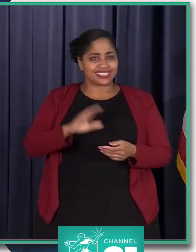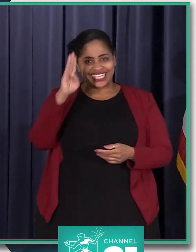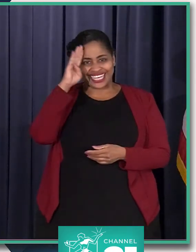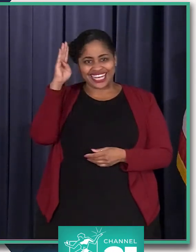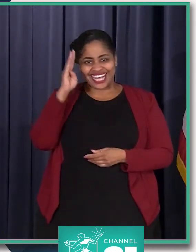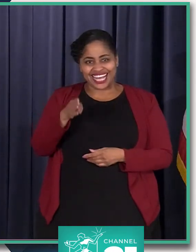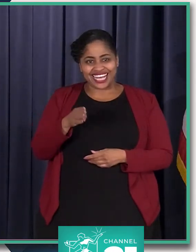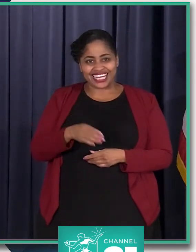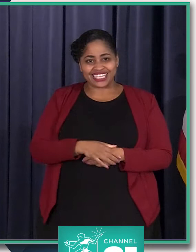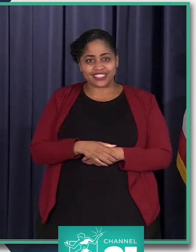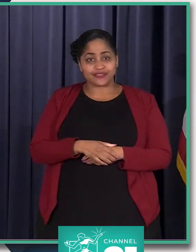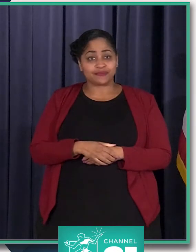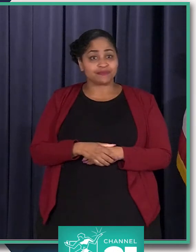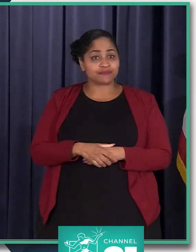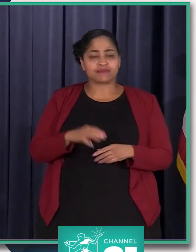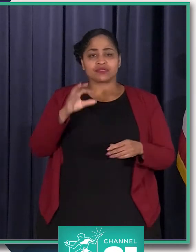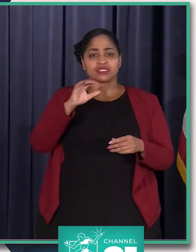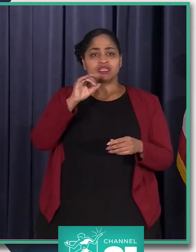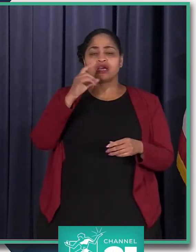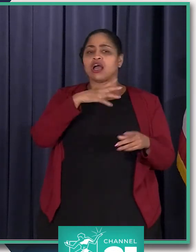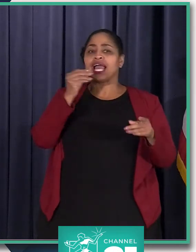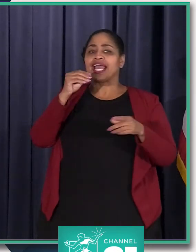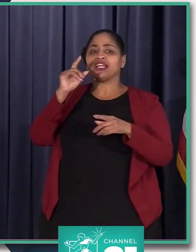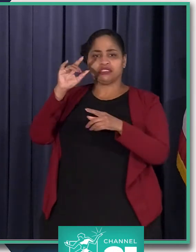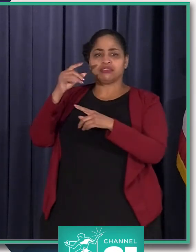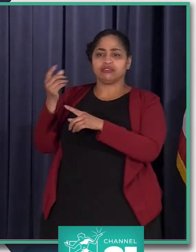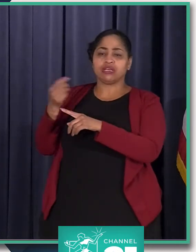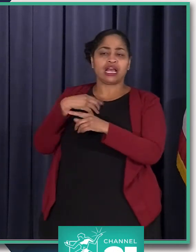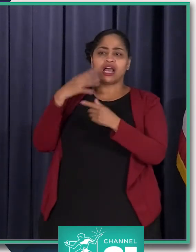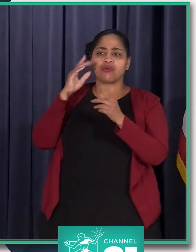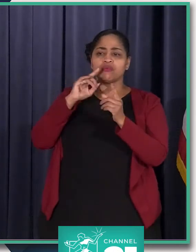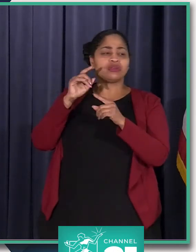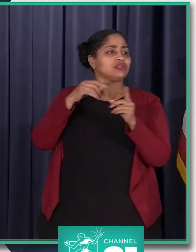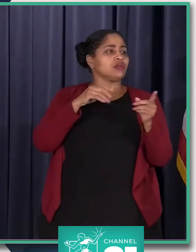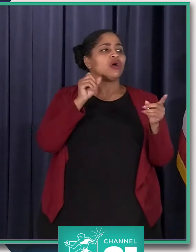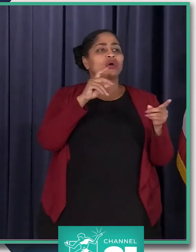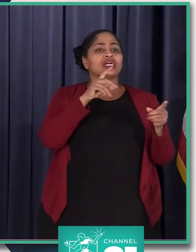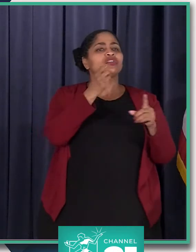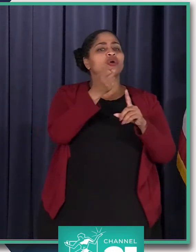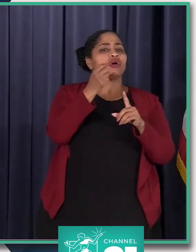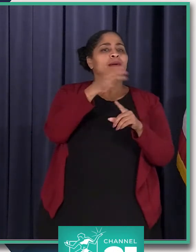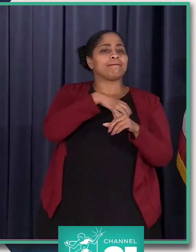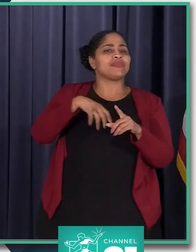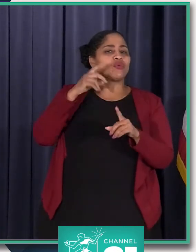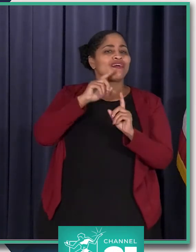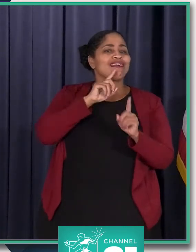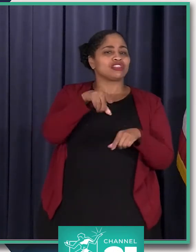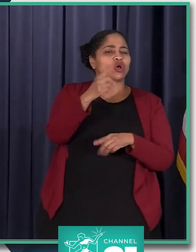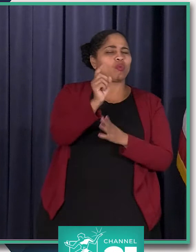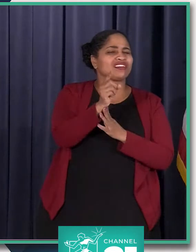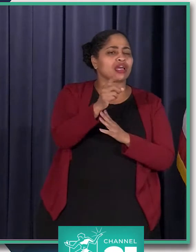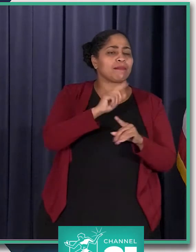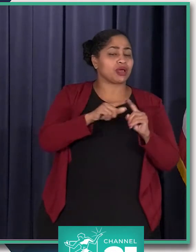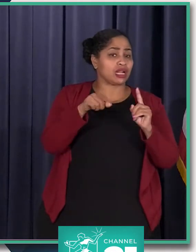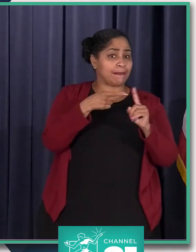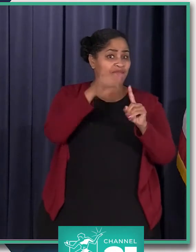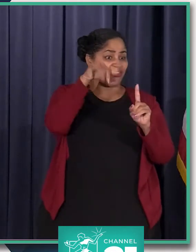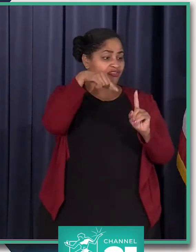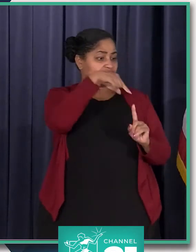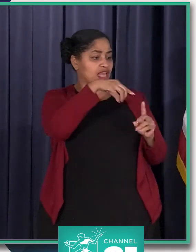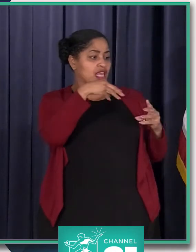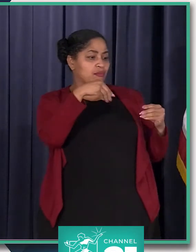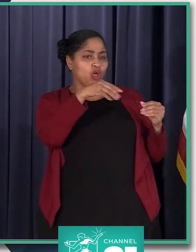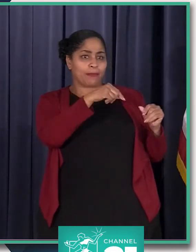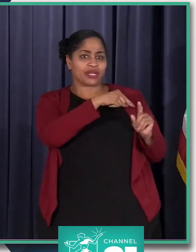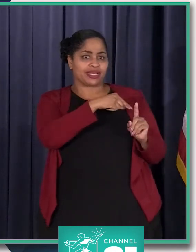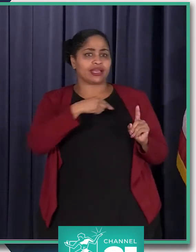Hi. you. And plans for the Chrysler Fiat building on Plymouth? Okay, Mayor will answer that question in a second, but regarding the